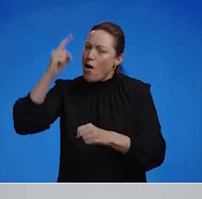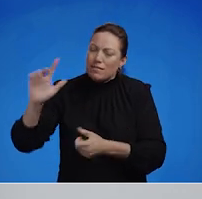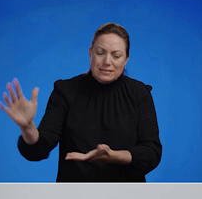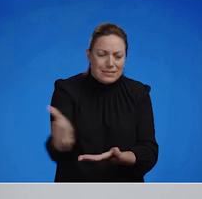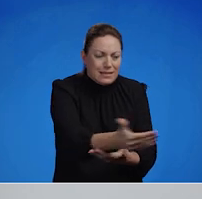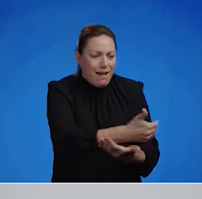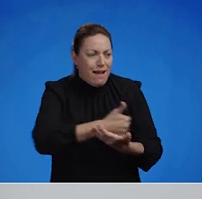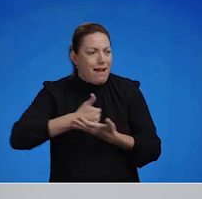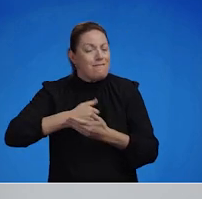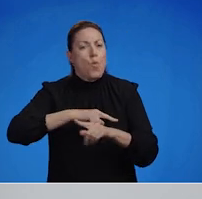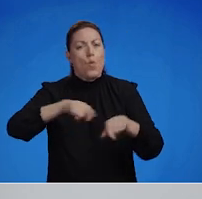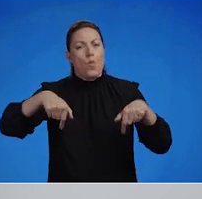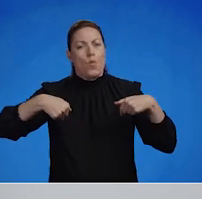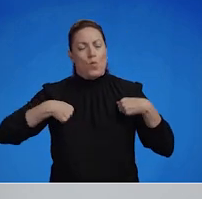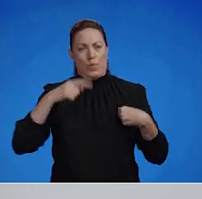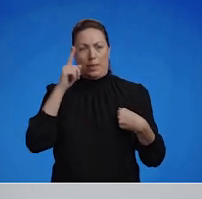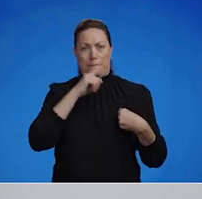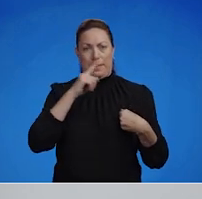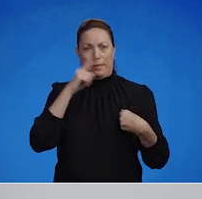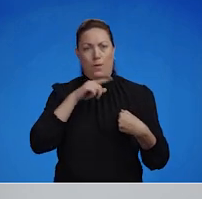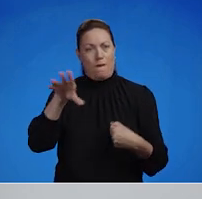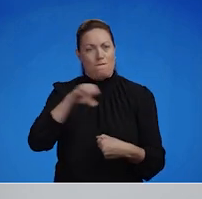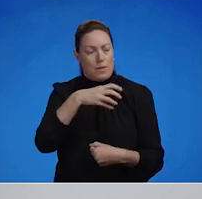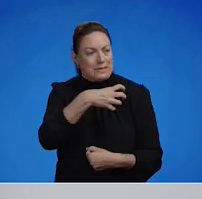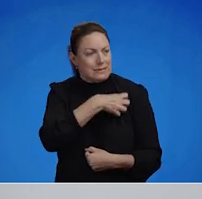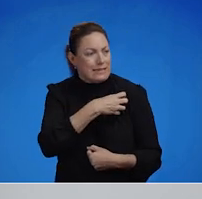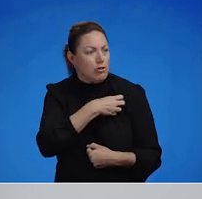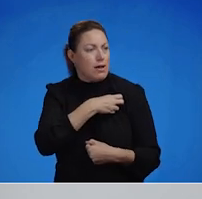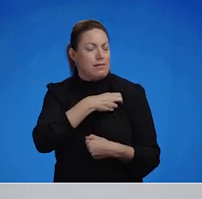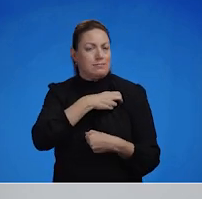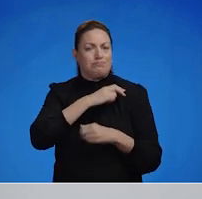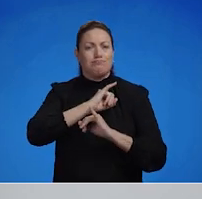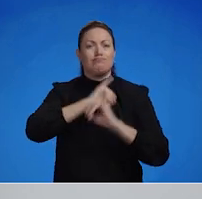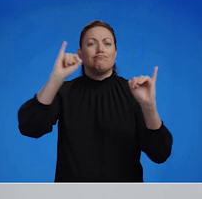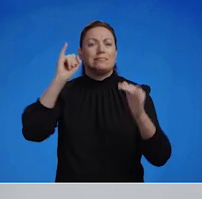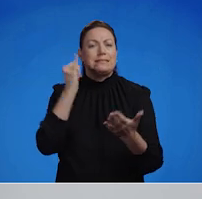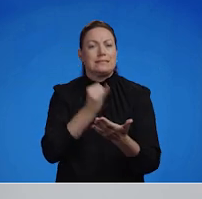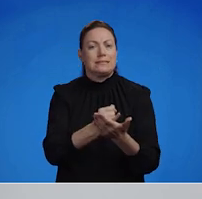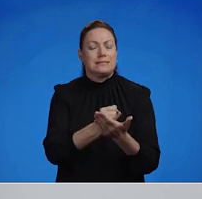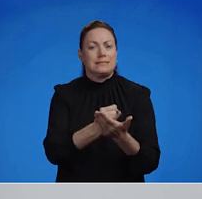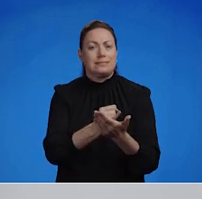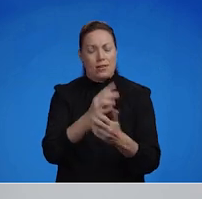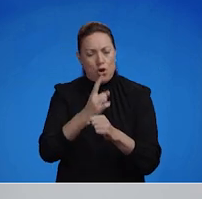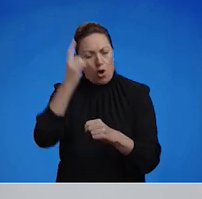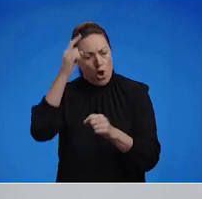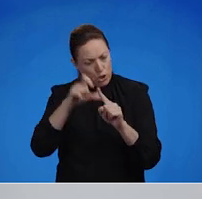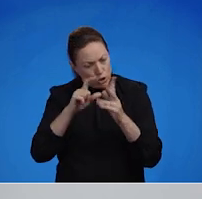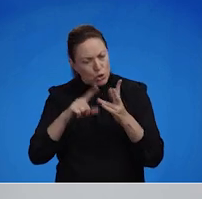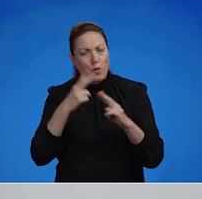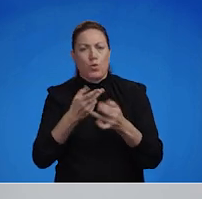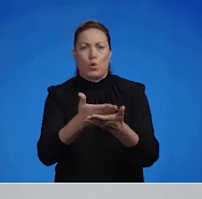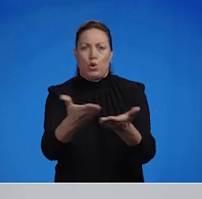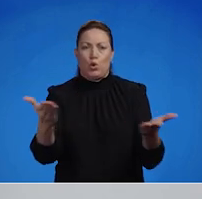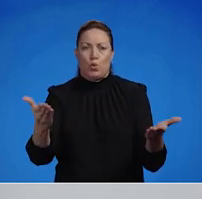fearsome terrors? All this that the Lord your God did for you before your eyes